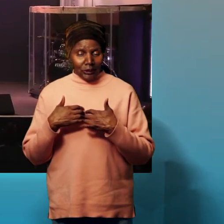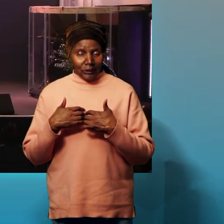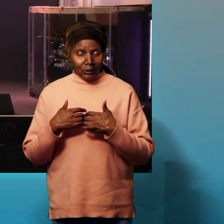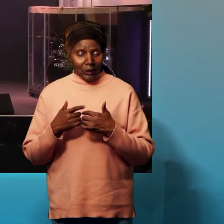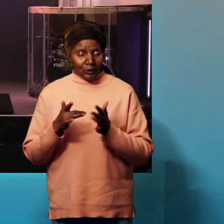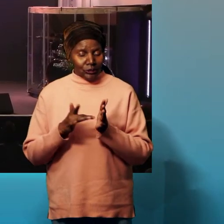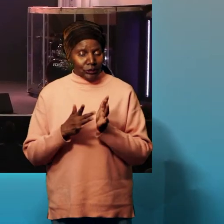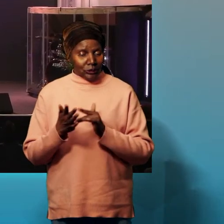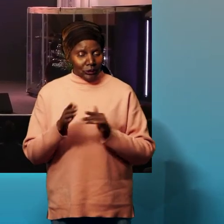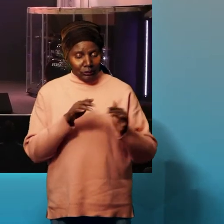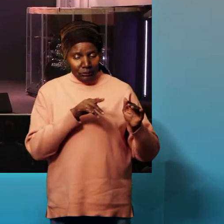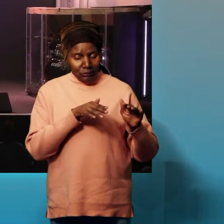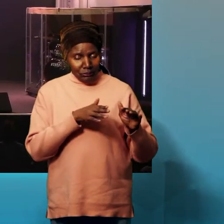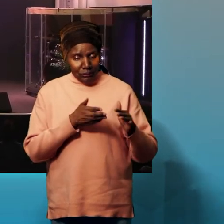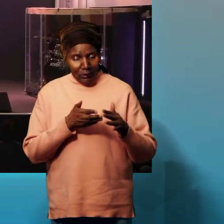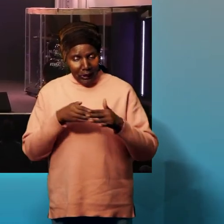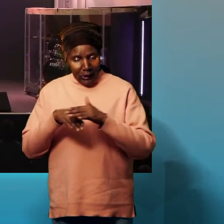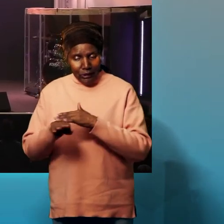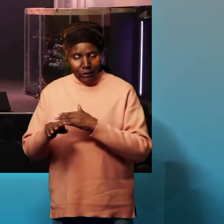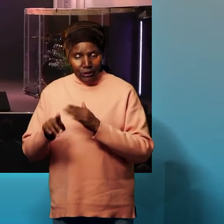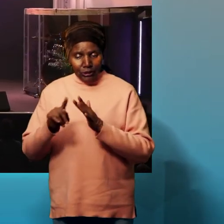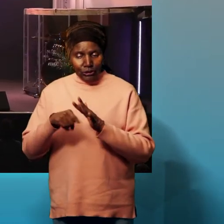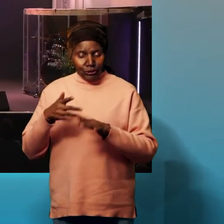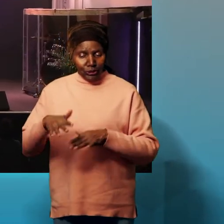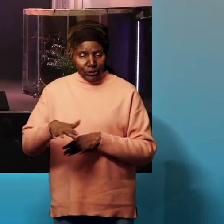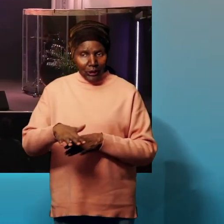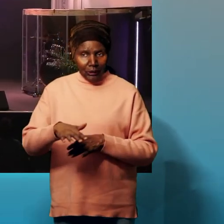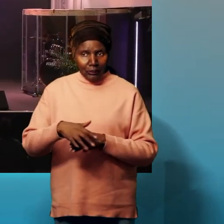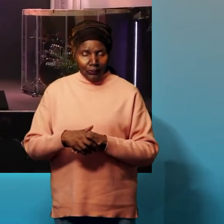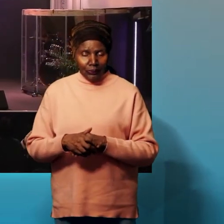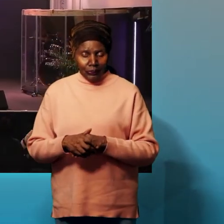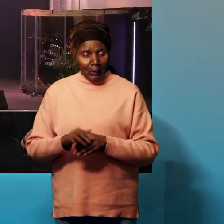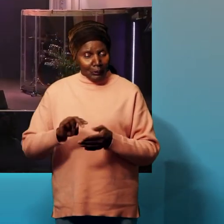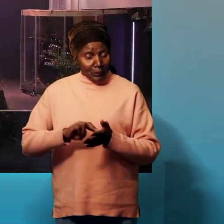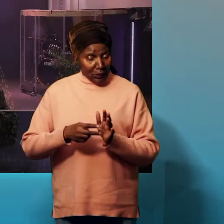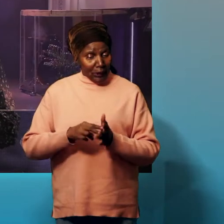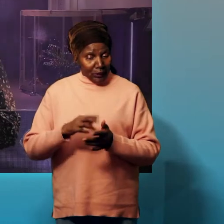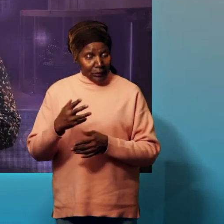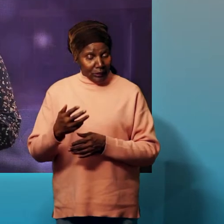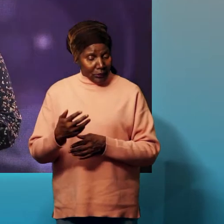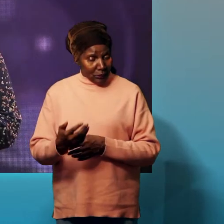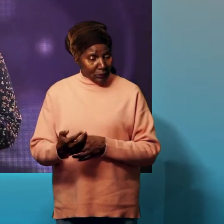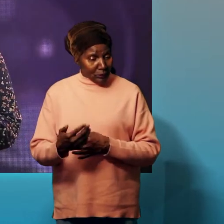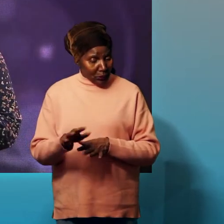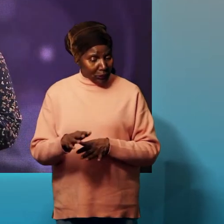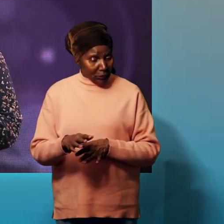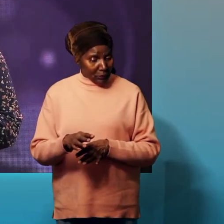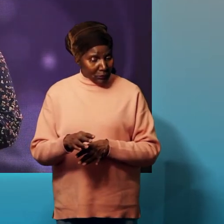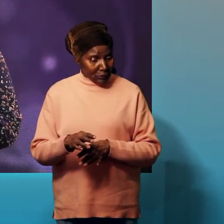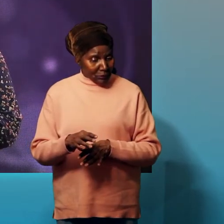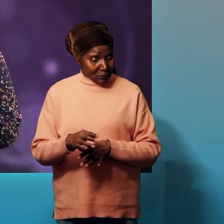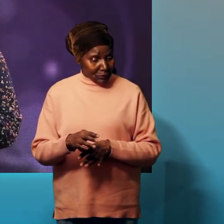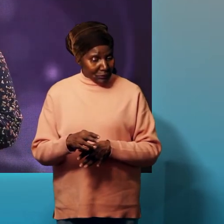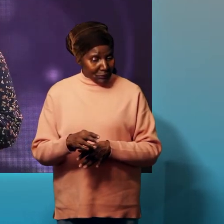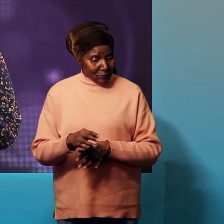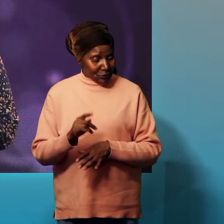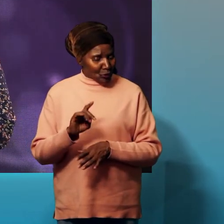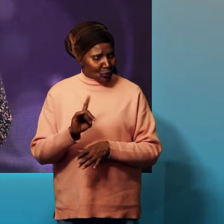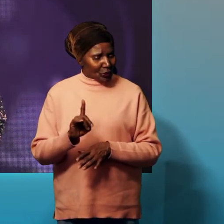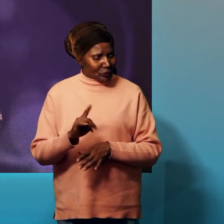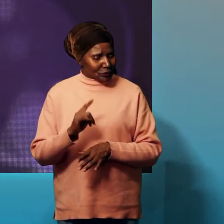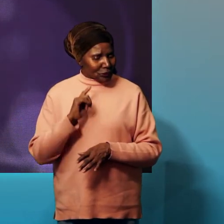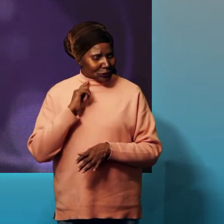Jerusalem. There was a plot afoot to kill him. And that